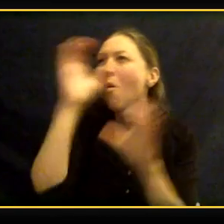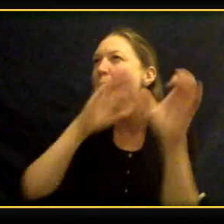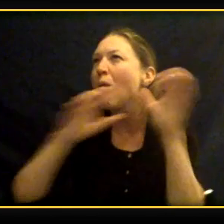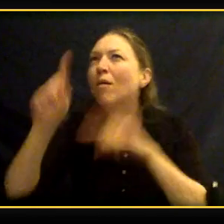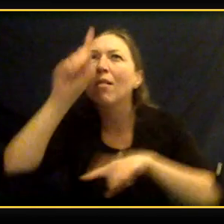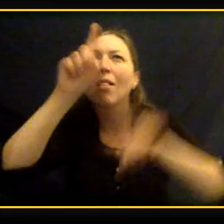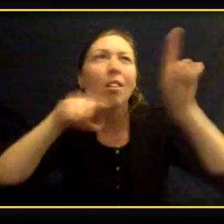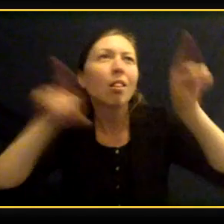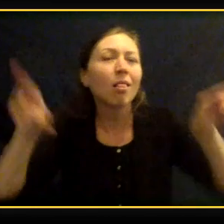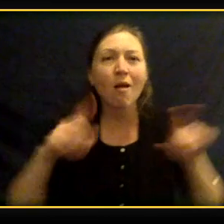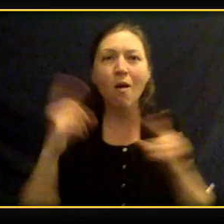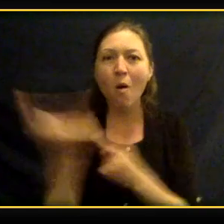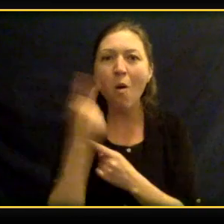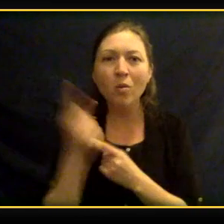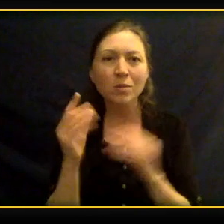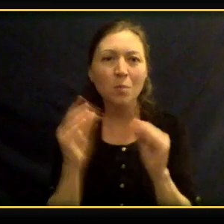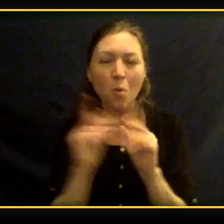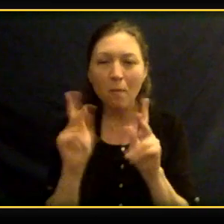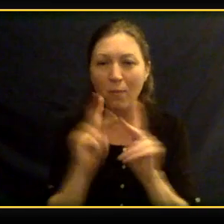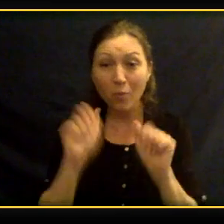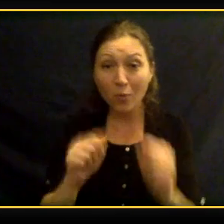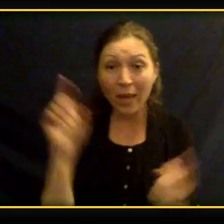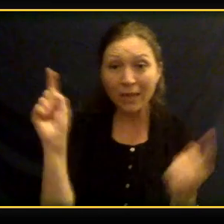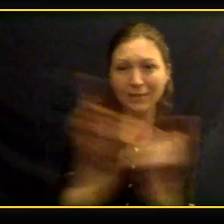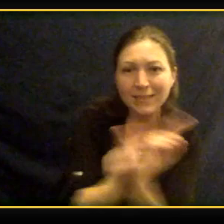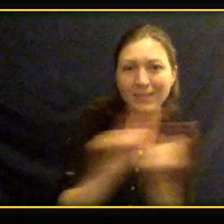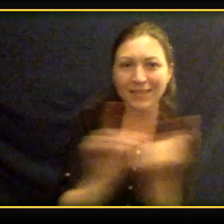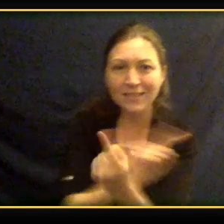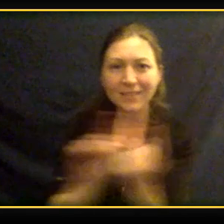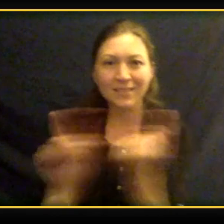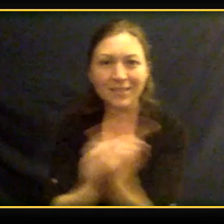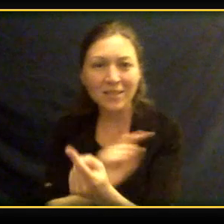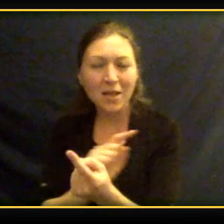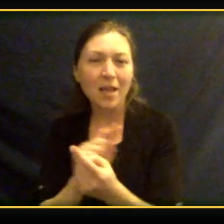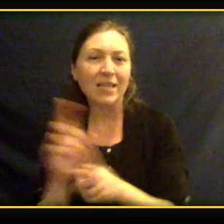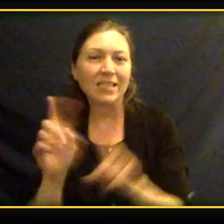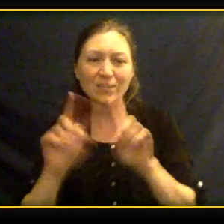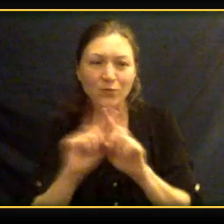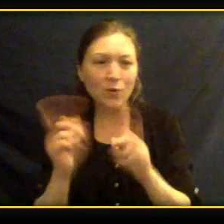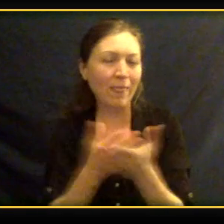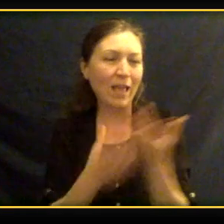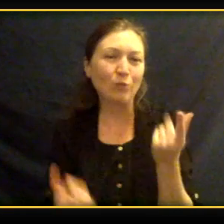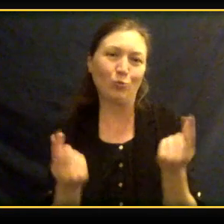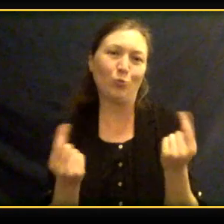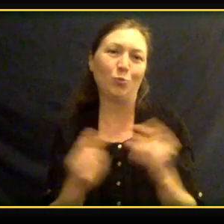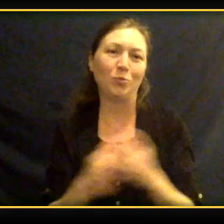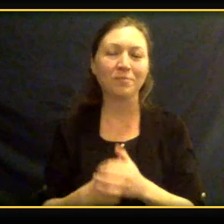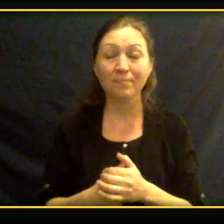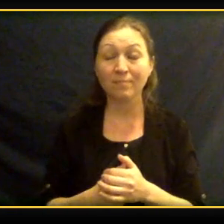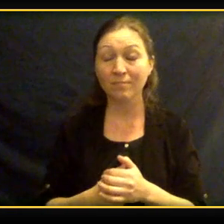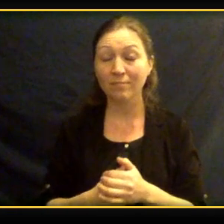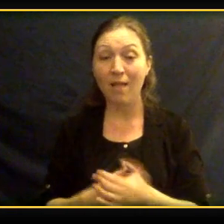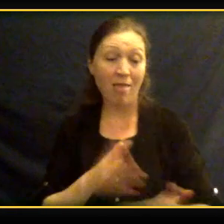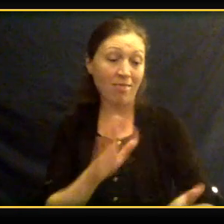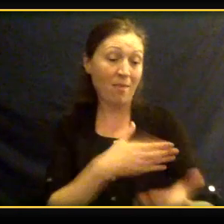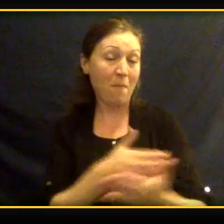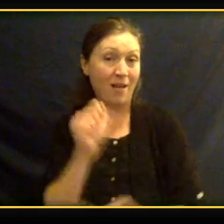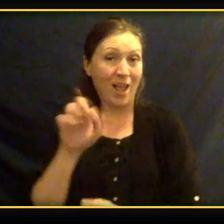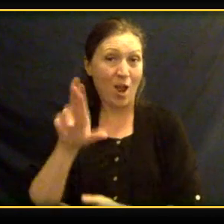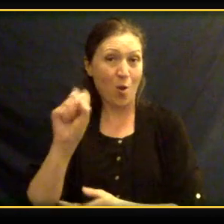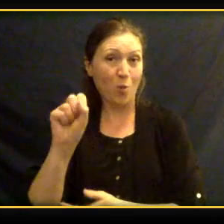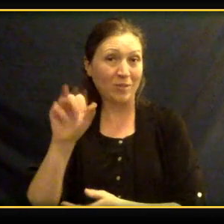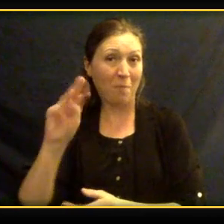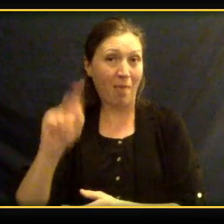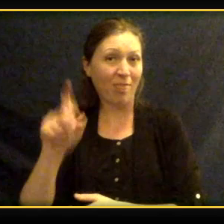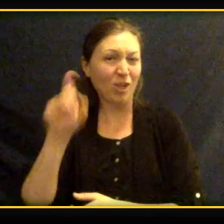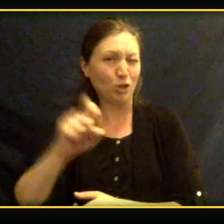meet, different places to go, and different things to do. In the words of Aerosmith, dream on.